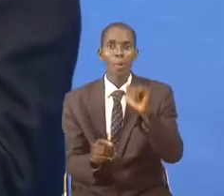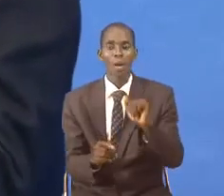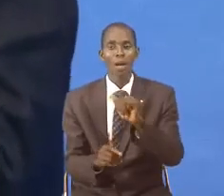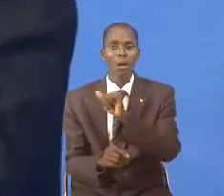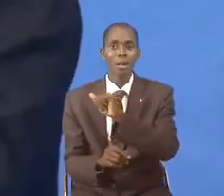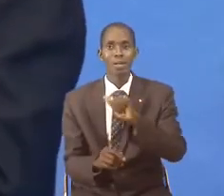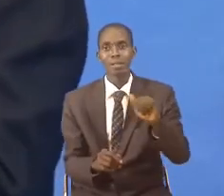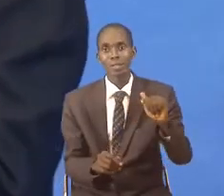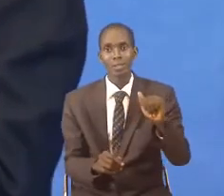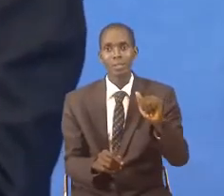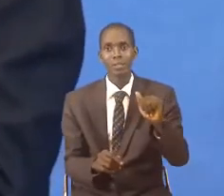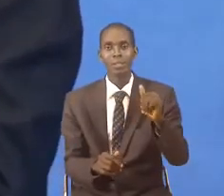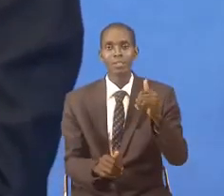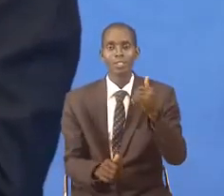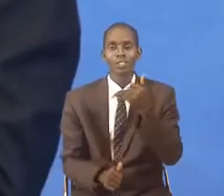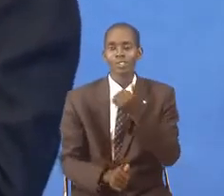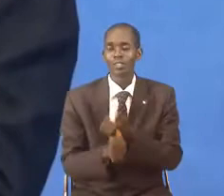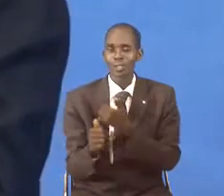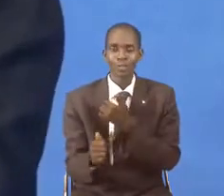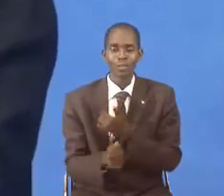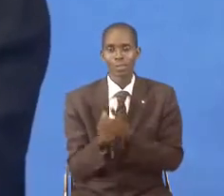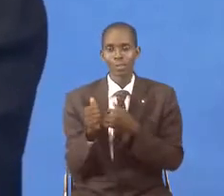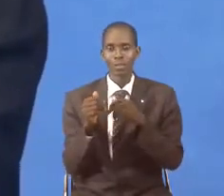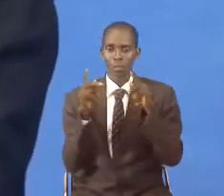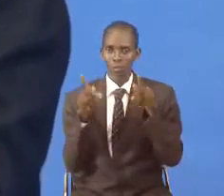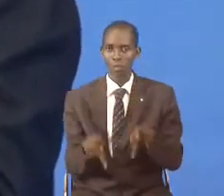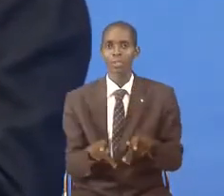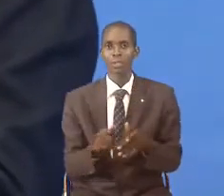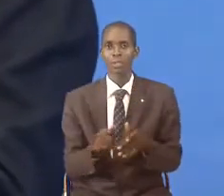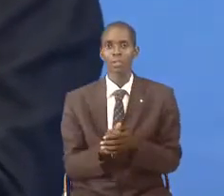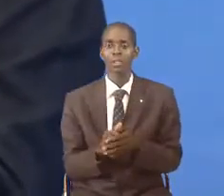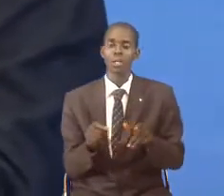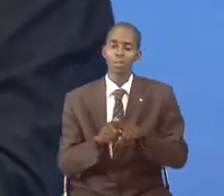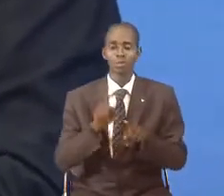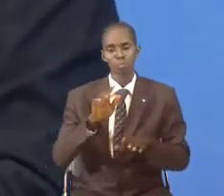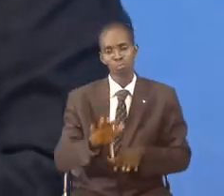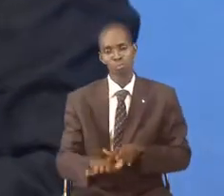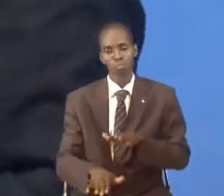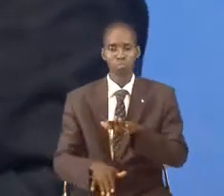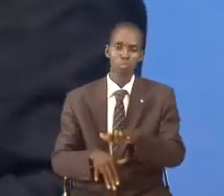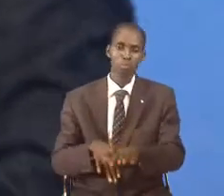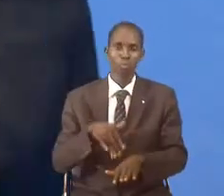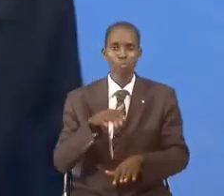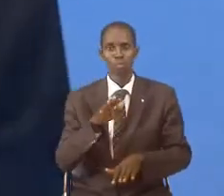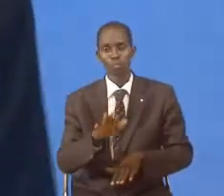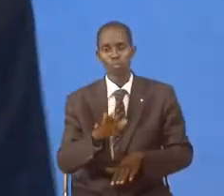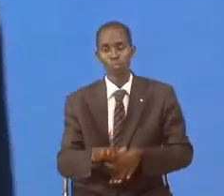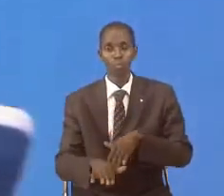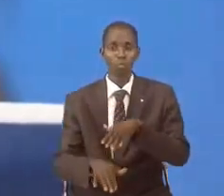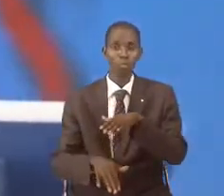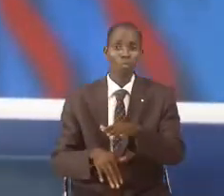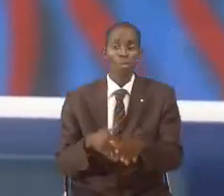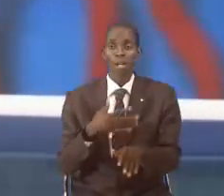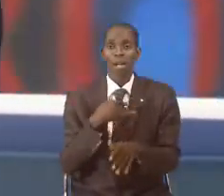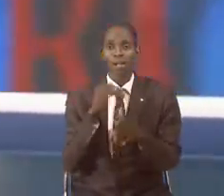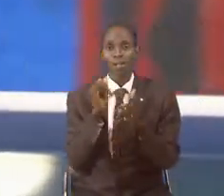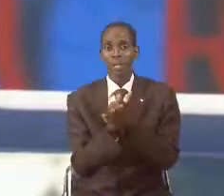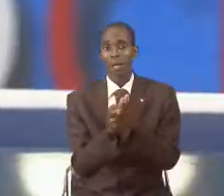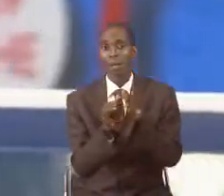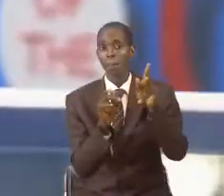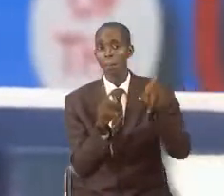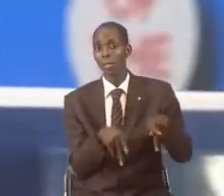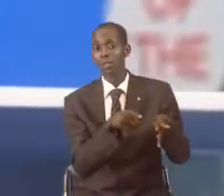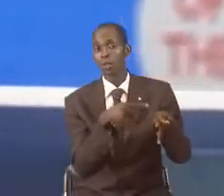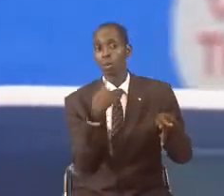approached by a deadly, terrible, dangerous person. And then you are walking